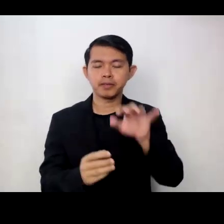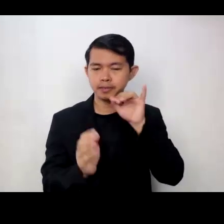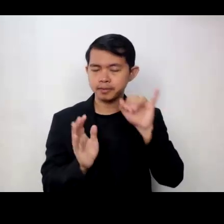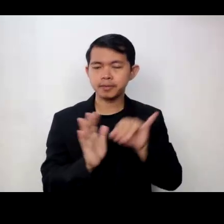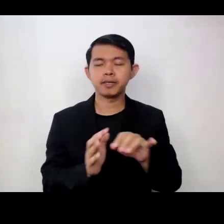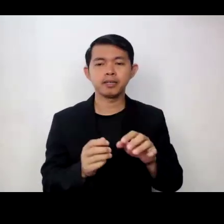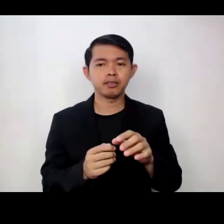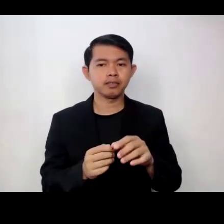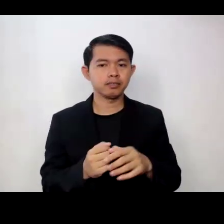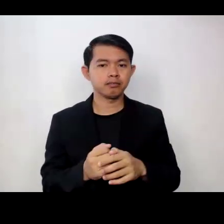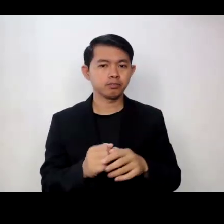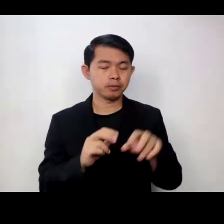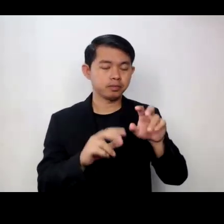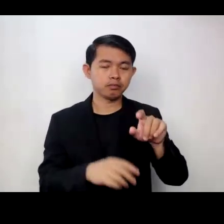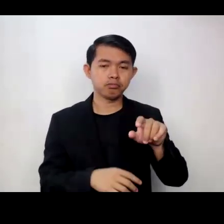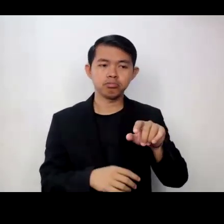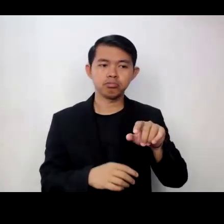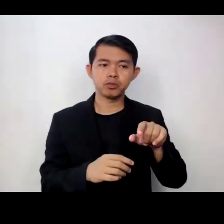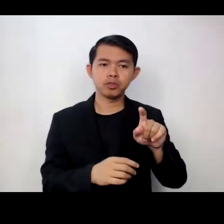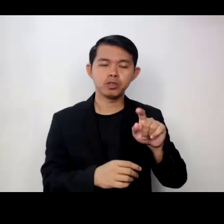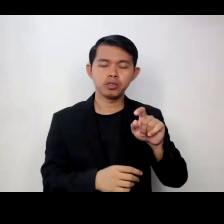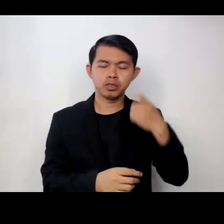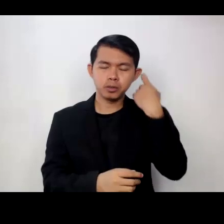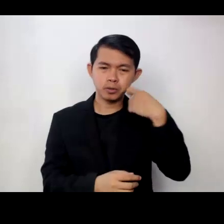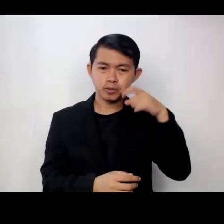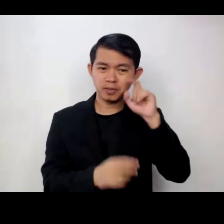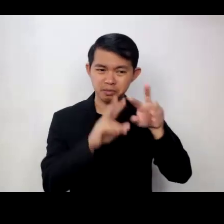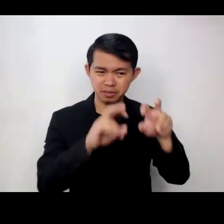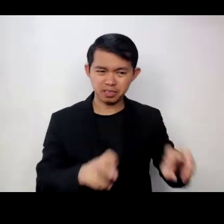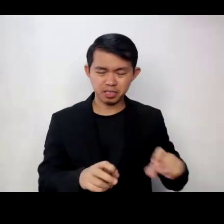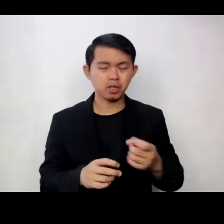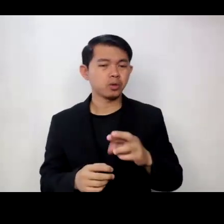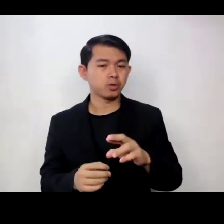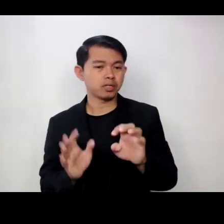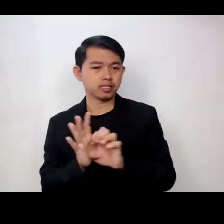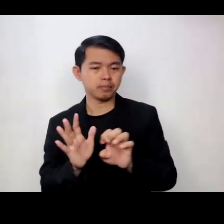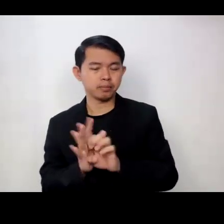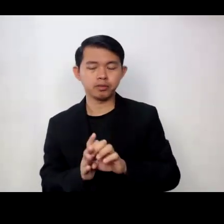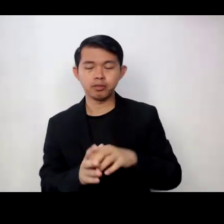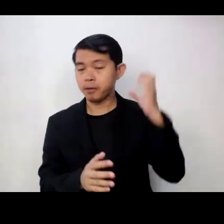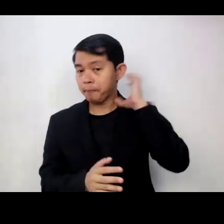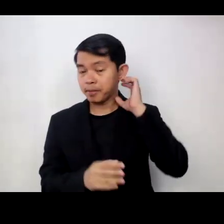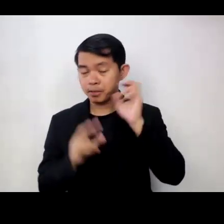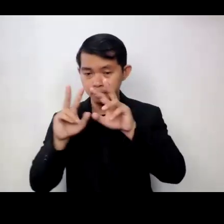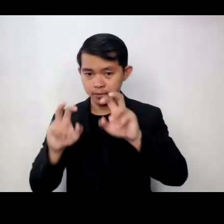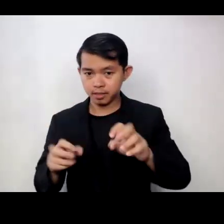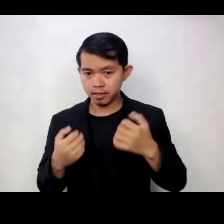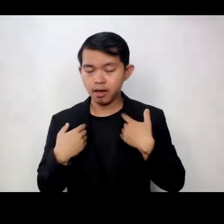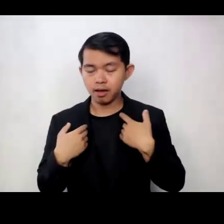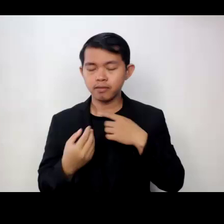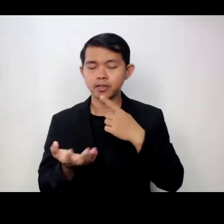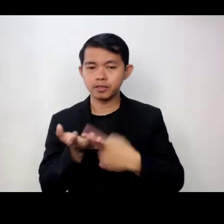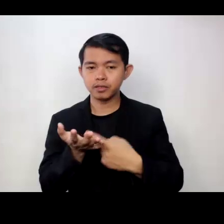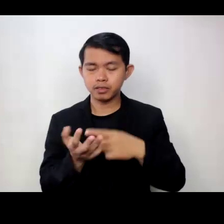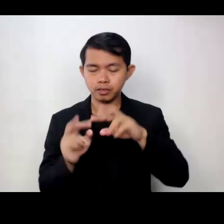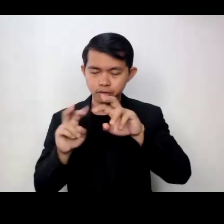has trans studies or even Mindanao studies sort of been contending with coloniality, especially how we make sense of gender